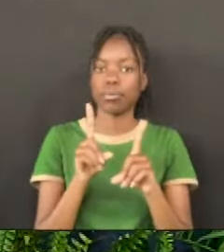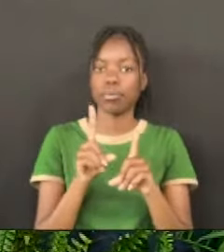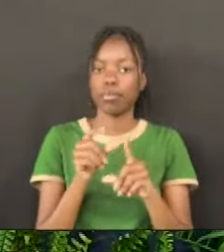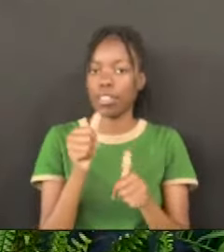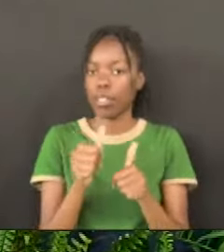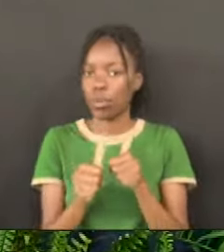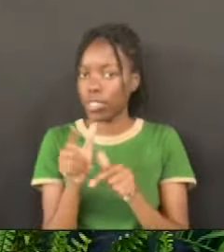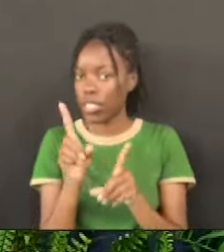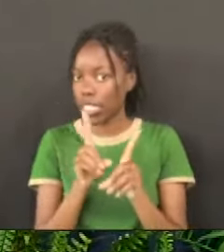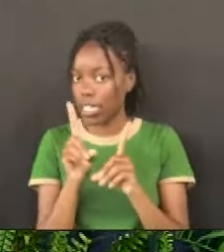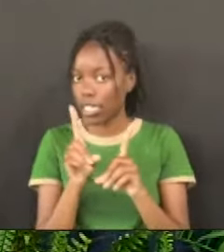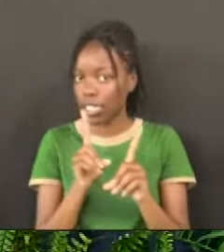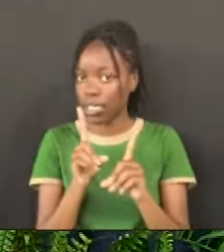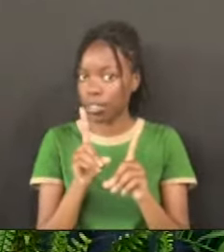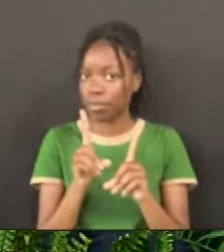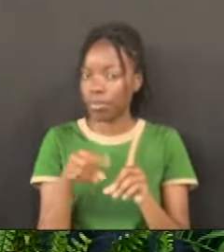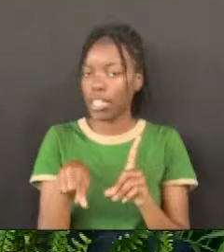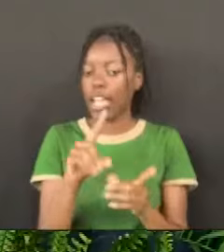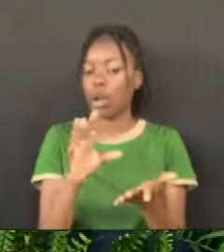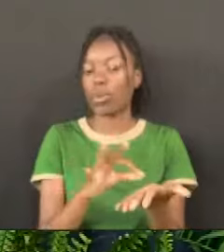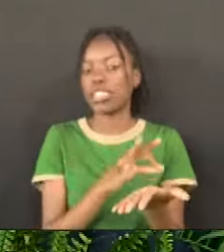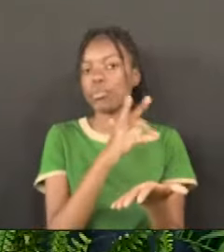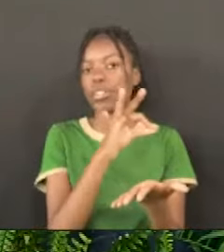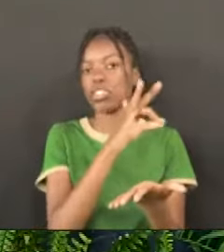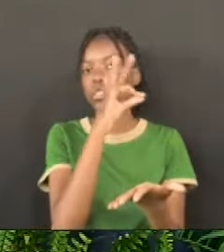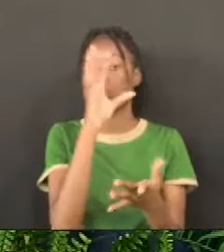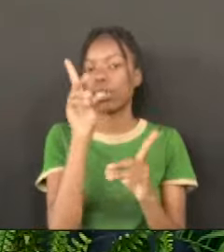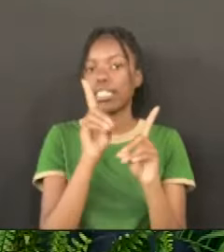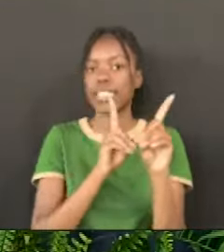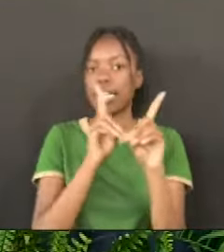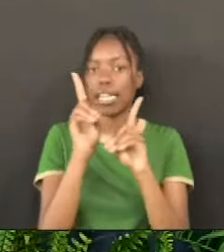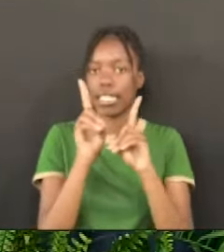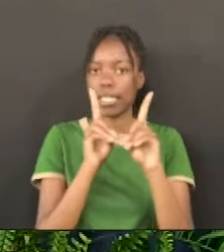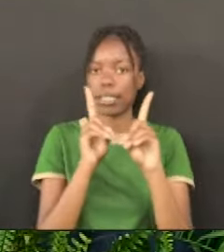journey? Our spiritual journey.